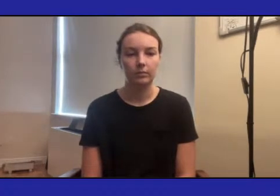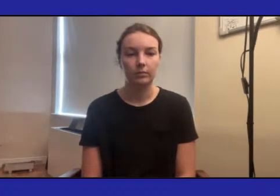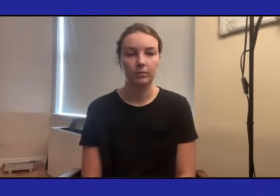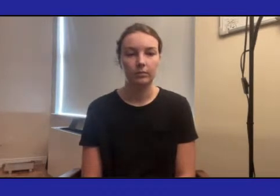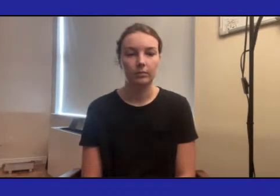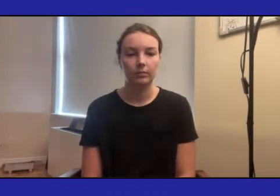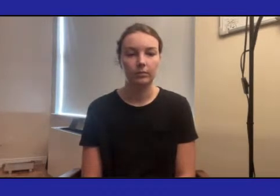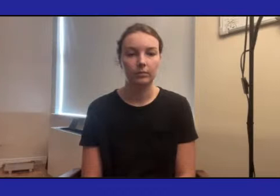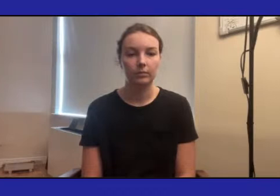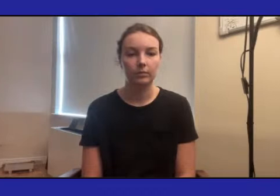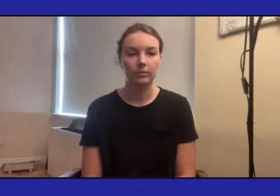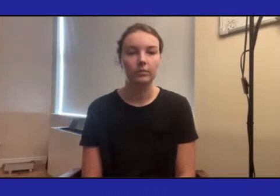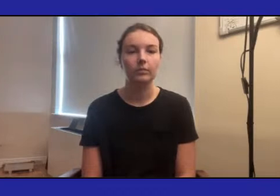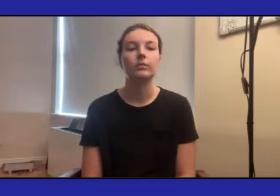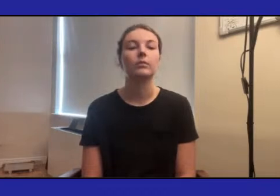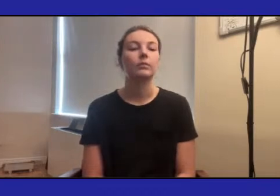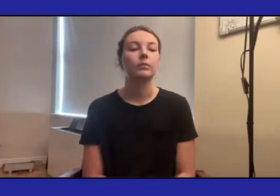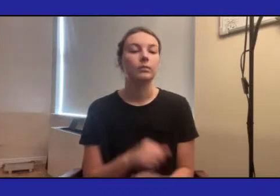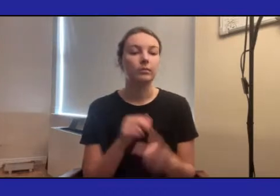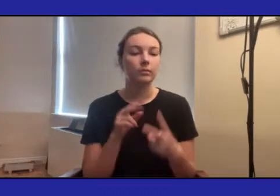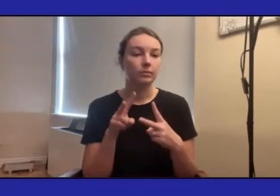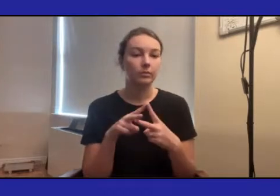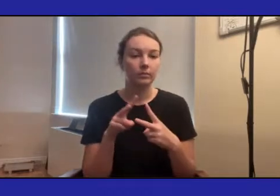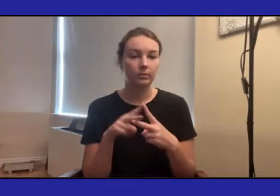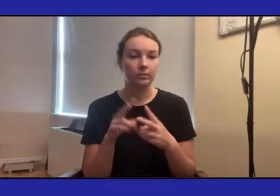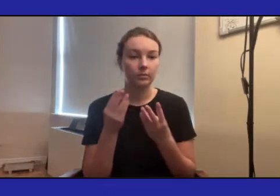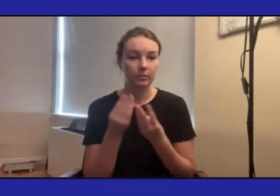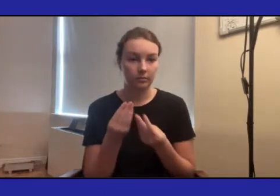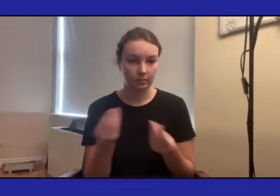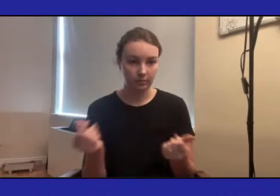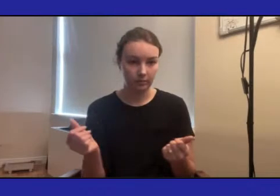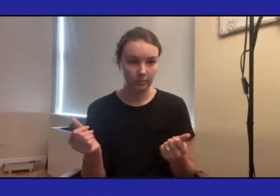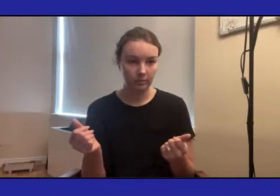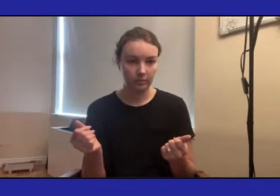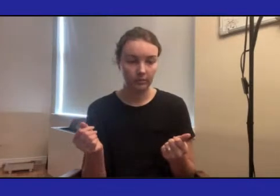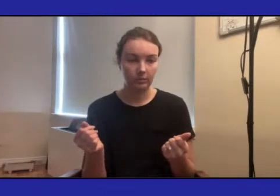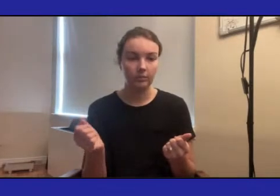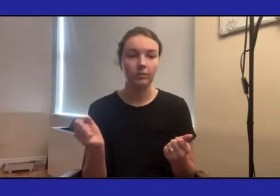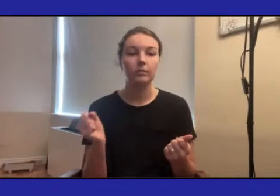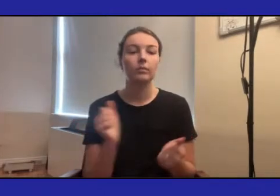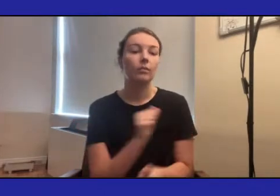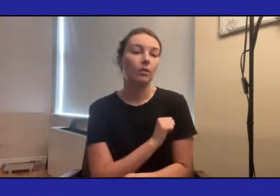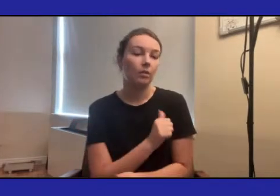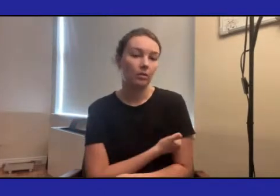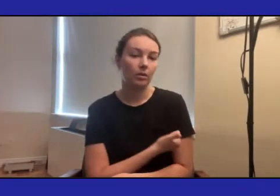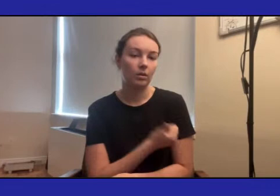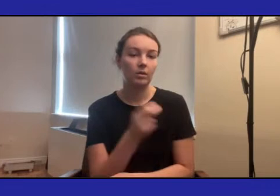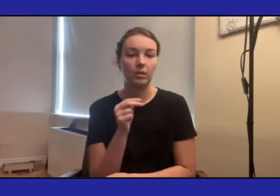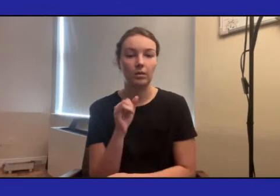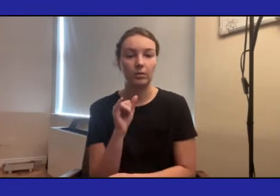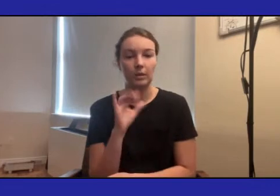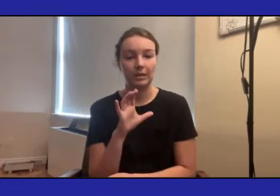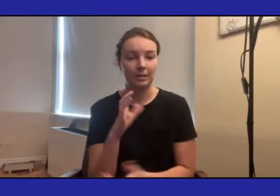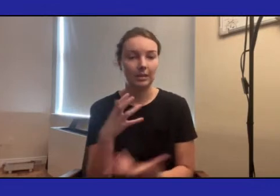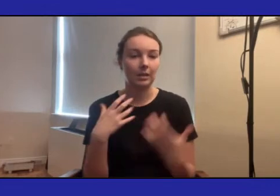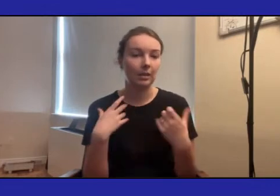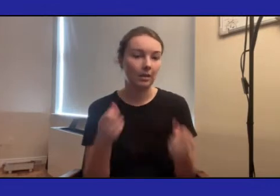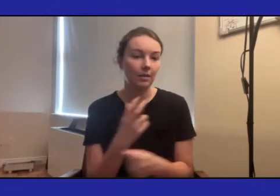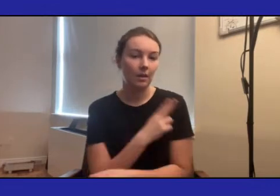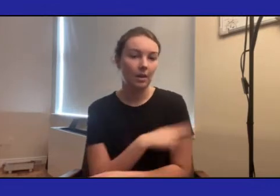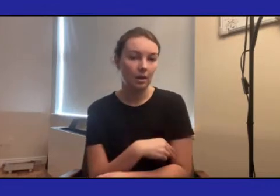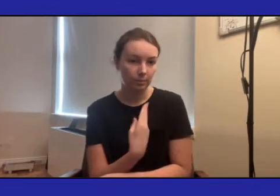These two resolutions, I'll read off. Authorizing New York City Health and Hospitals Corporation to execute a requirements contract with Gemco